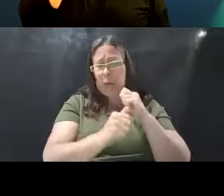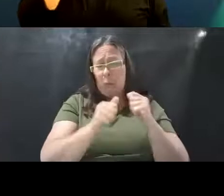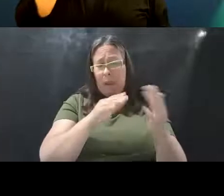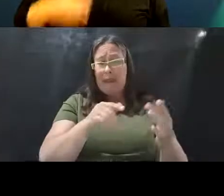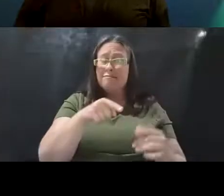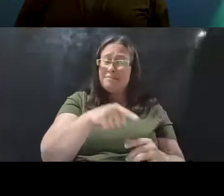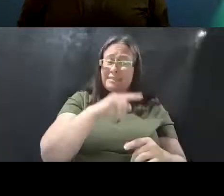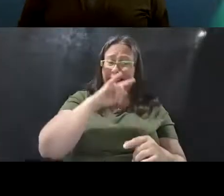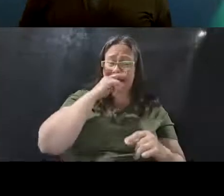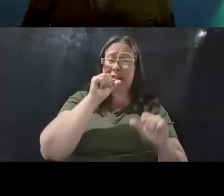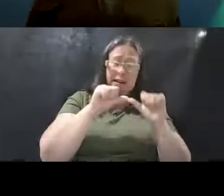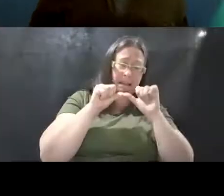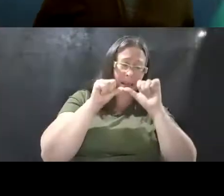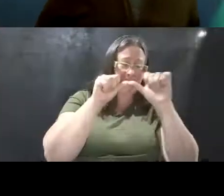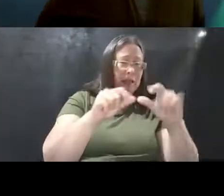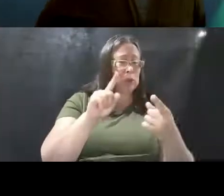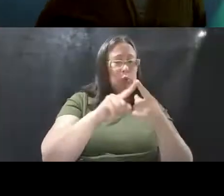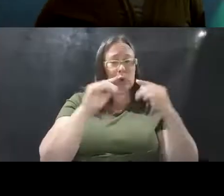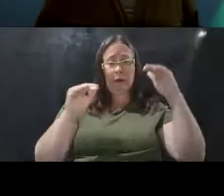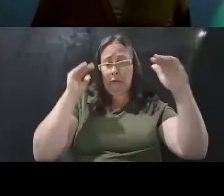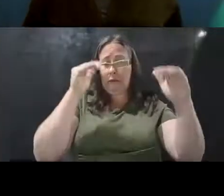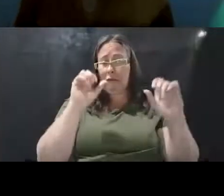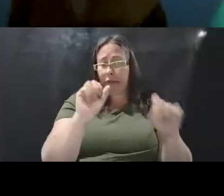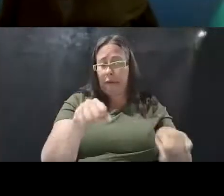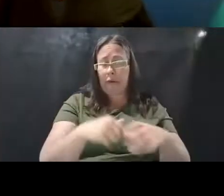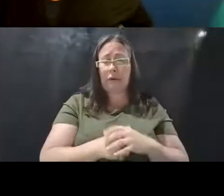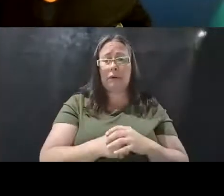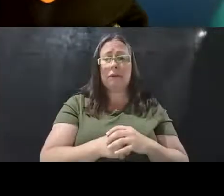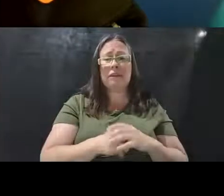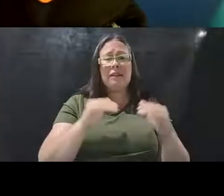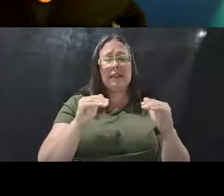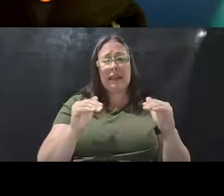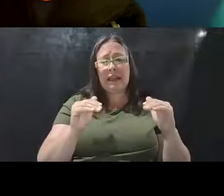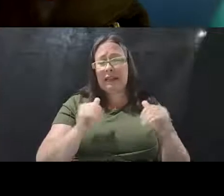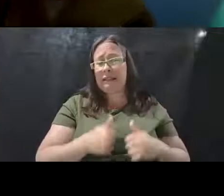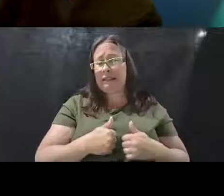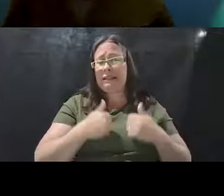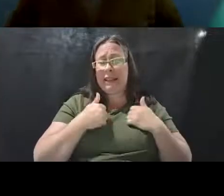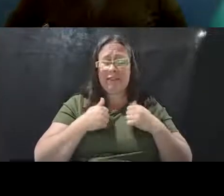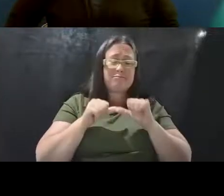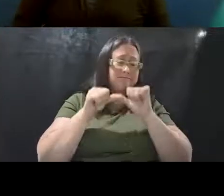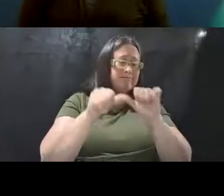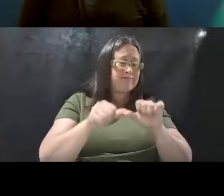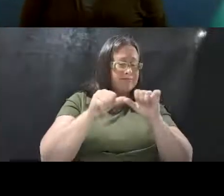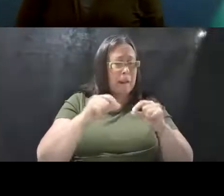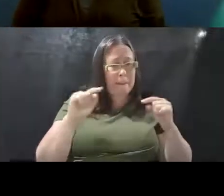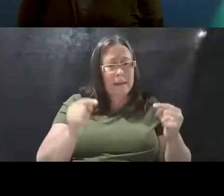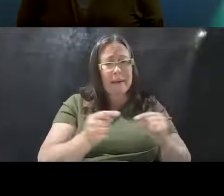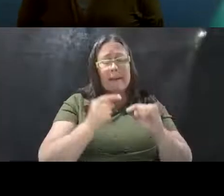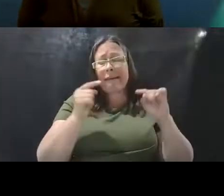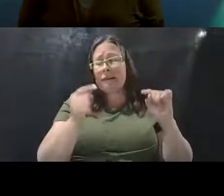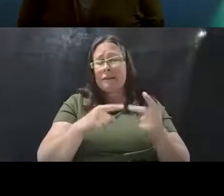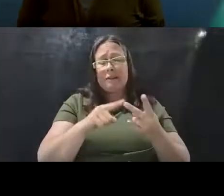live into adulthood. They essentially live a life of constant pain. They're